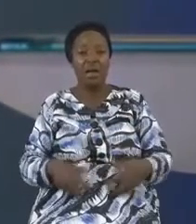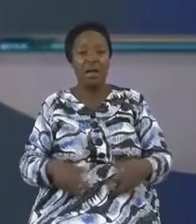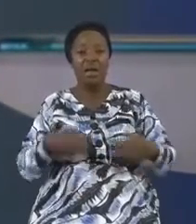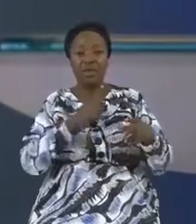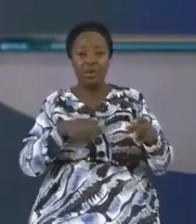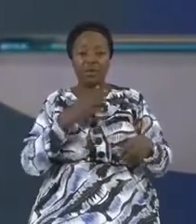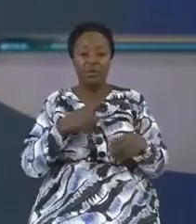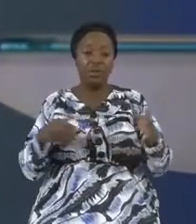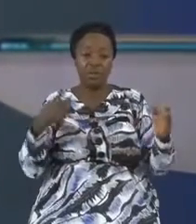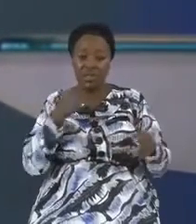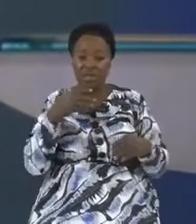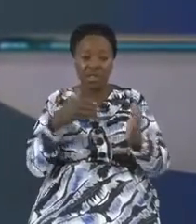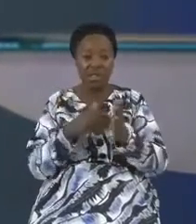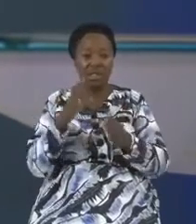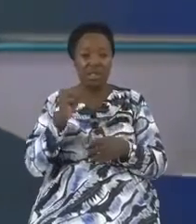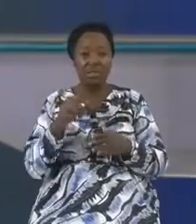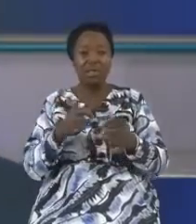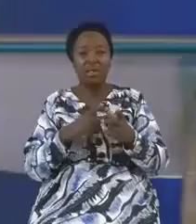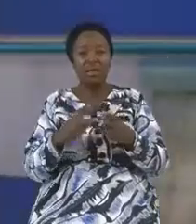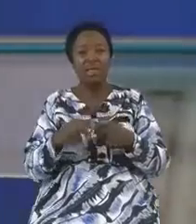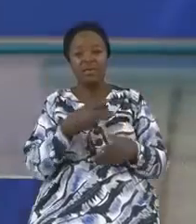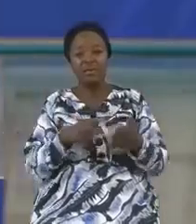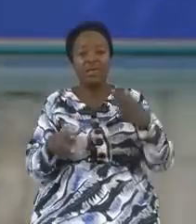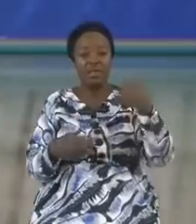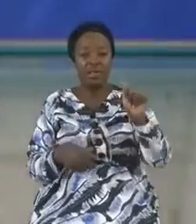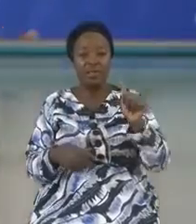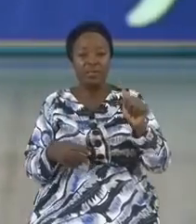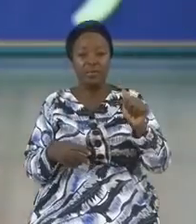departed. And then we're told in verse 10,